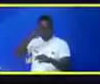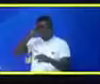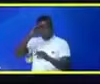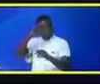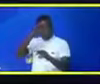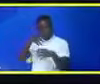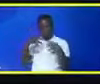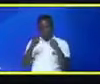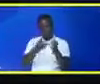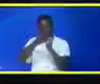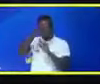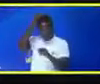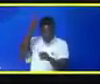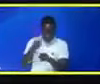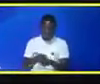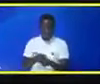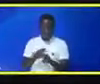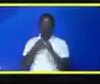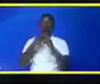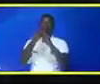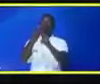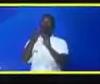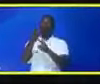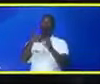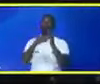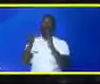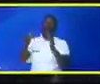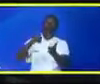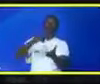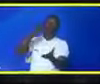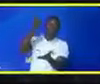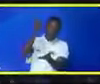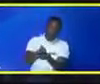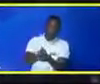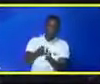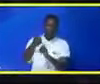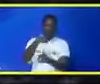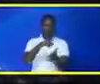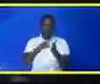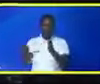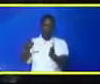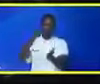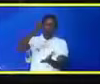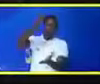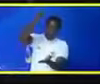now. Shout a louder amen, Ghana, be healed now.